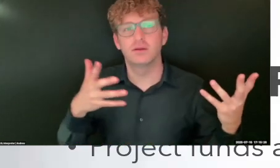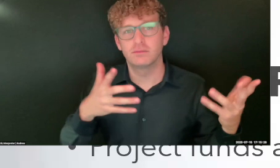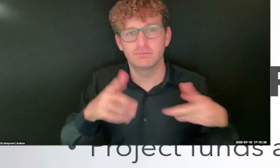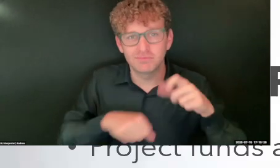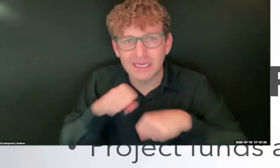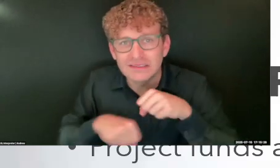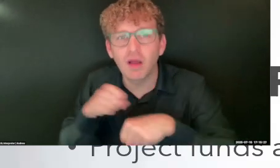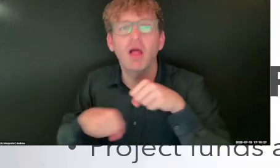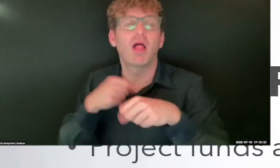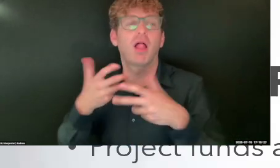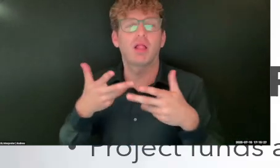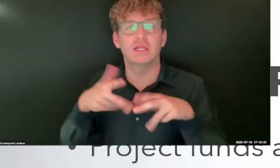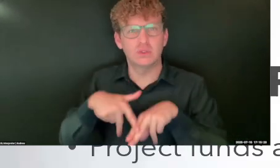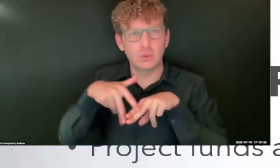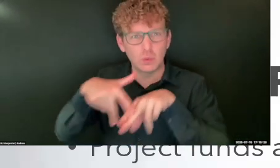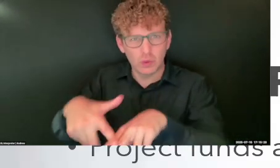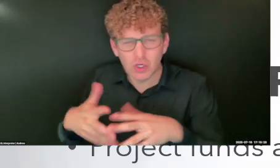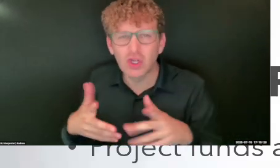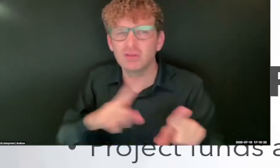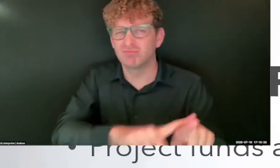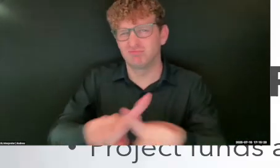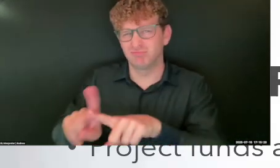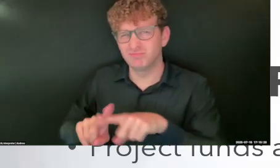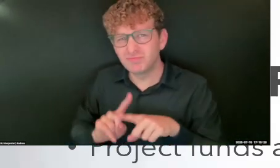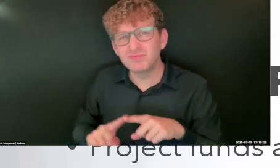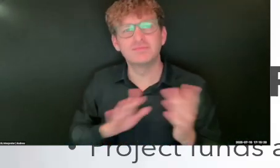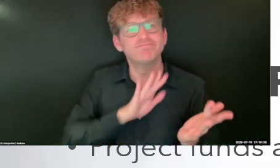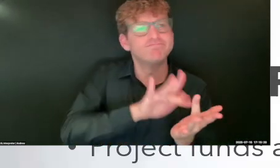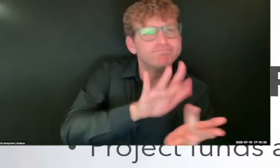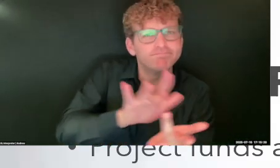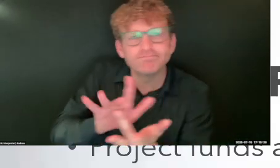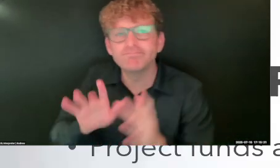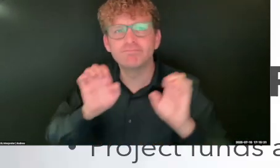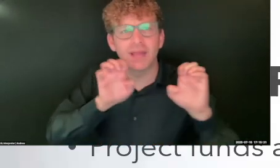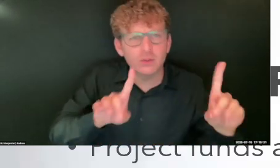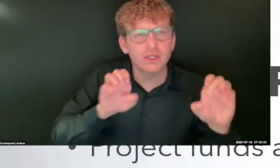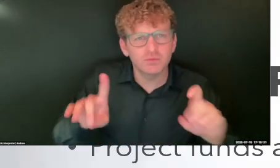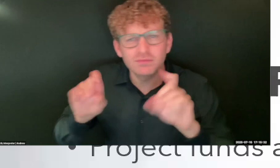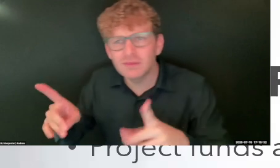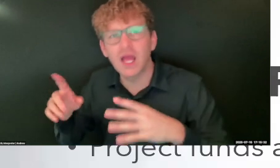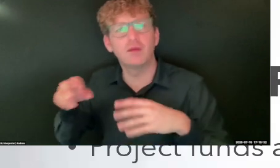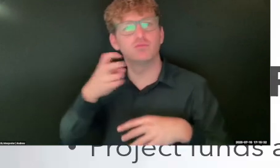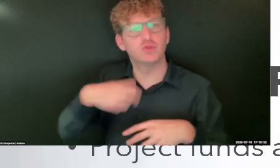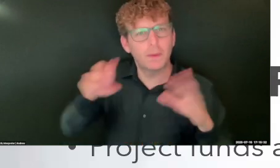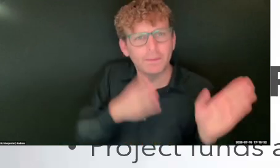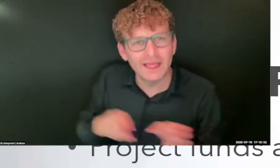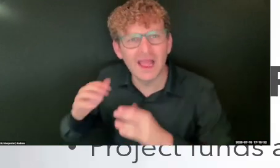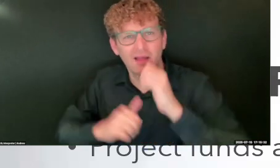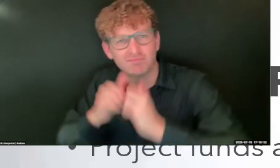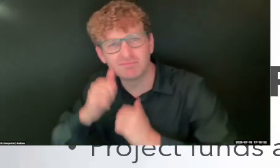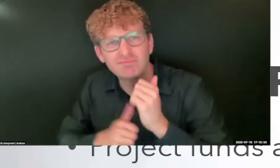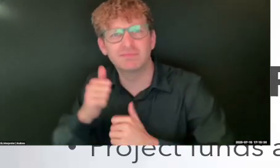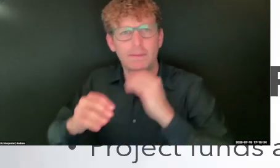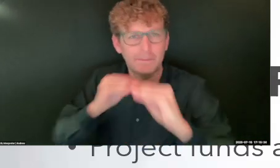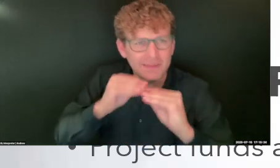infrastructure, and maintenance. 5 of the 7 regional pilots have completed. This includes the Agricultural Worker Van